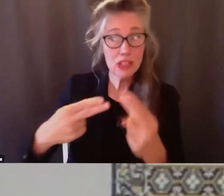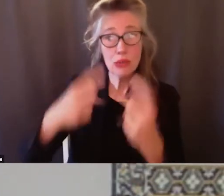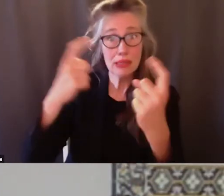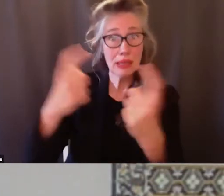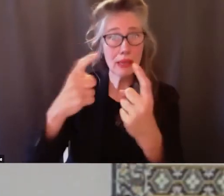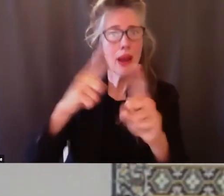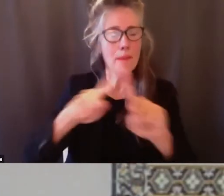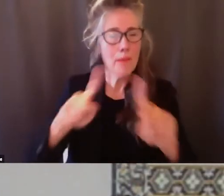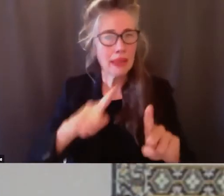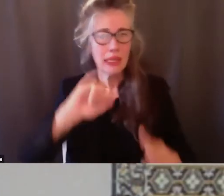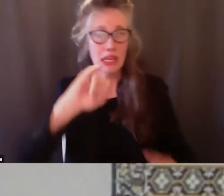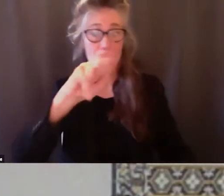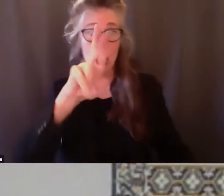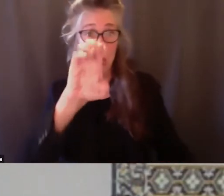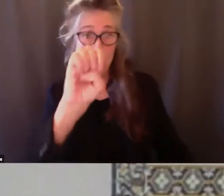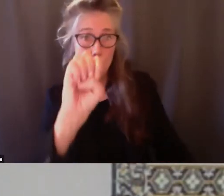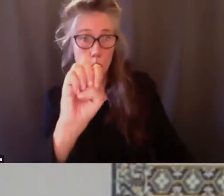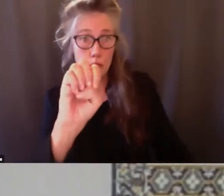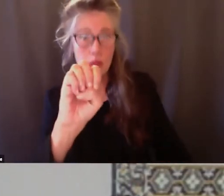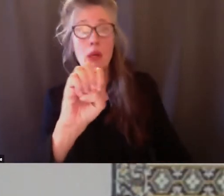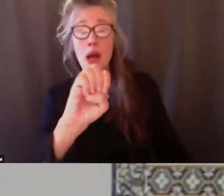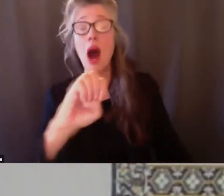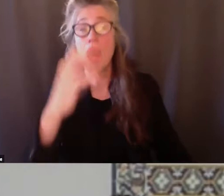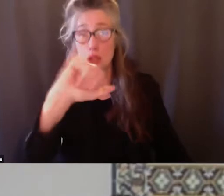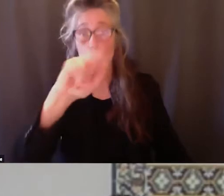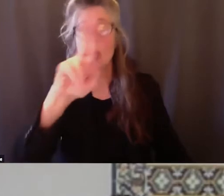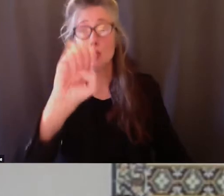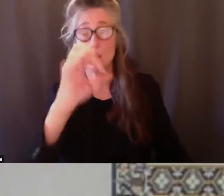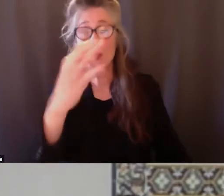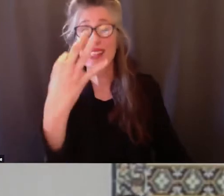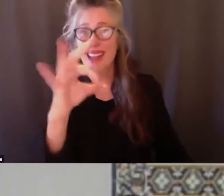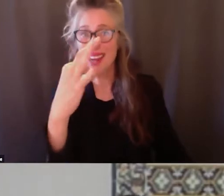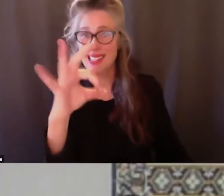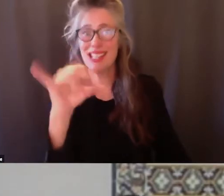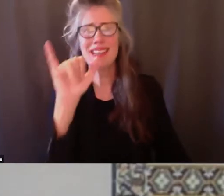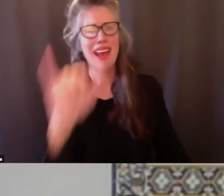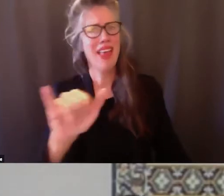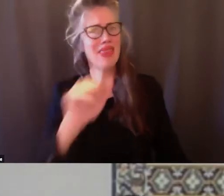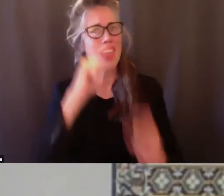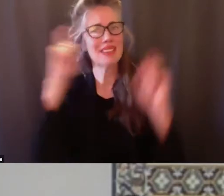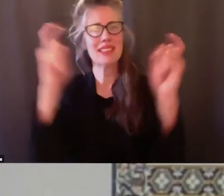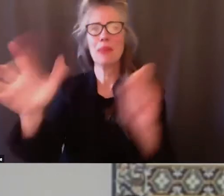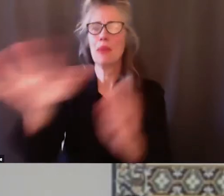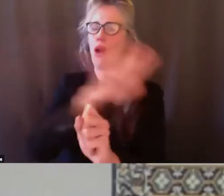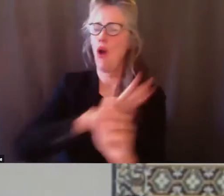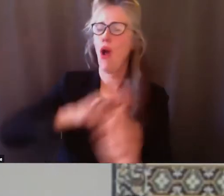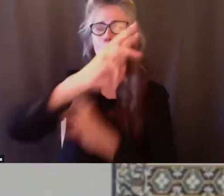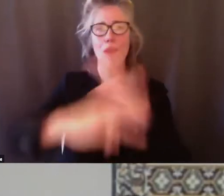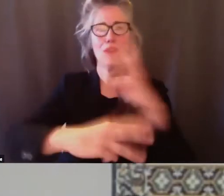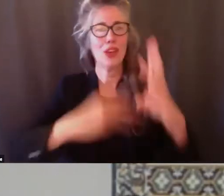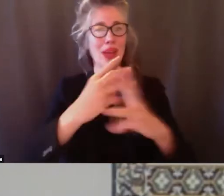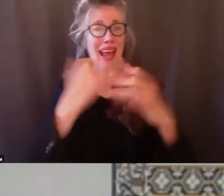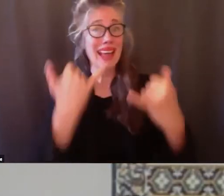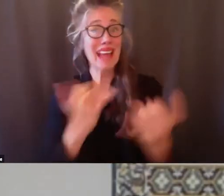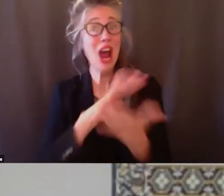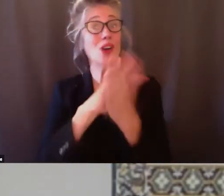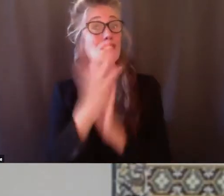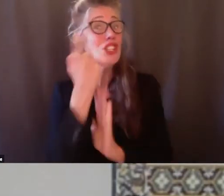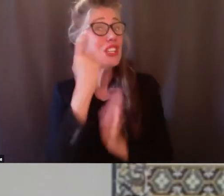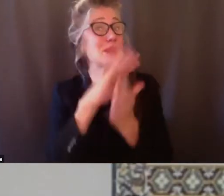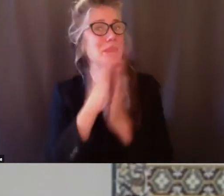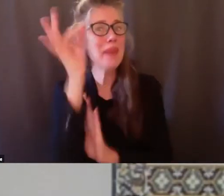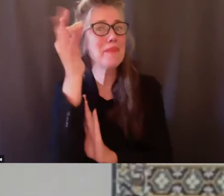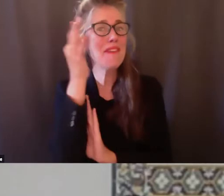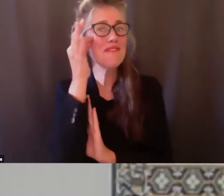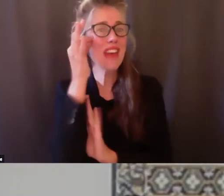history going on around the calendar in terms of that. So that's a worldwide celebration. And also now that it's a federal holiday, we also,